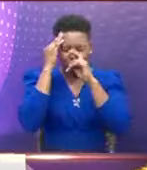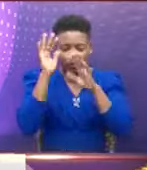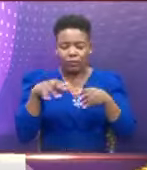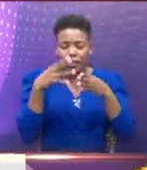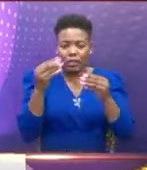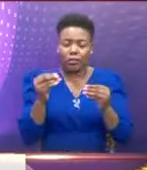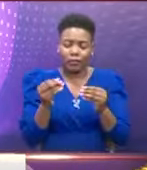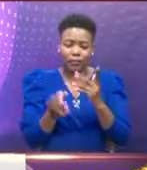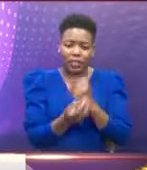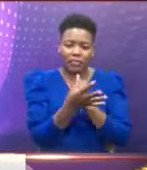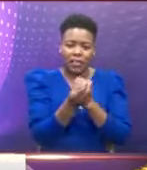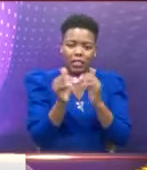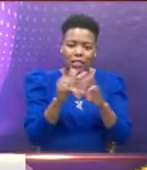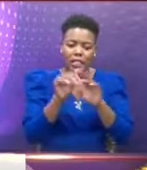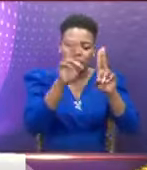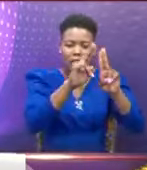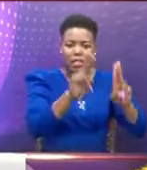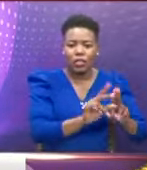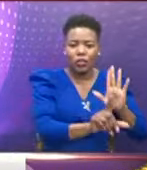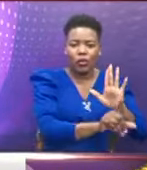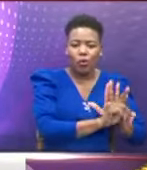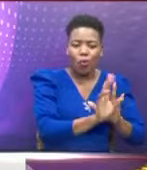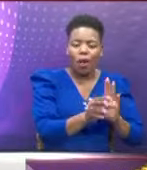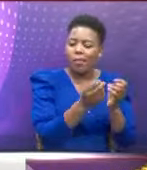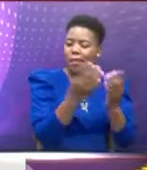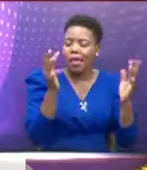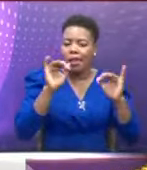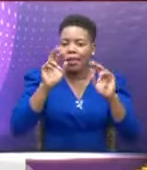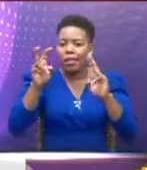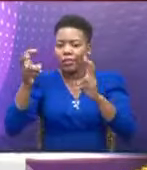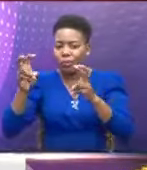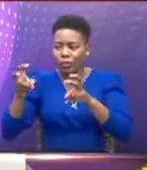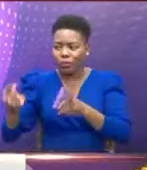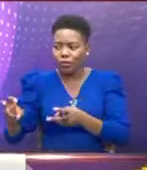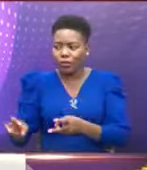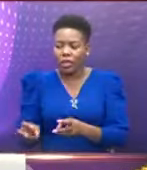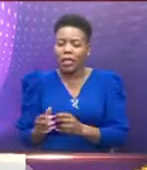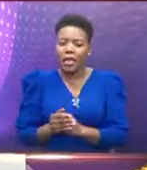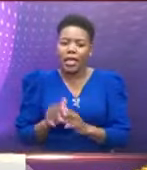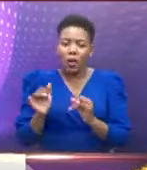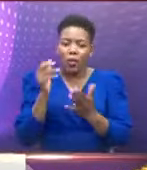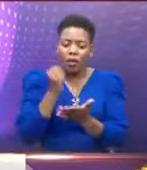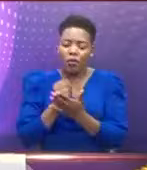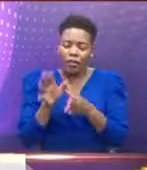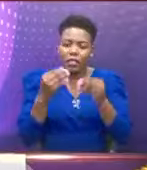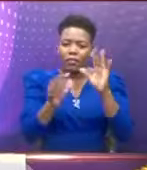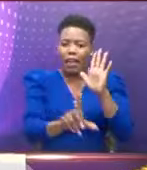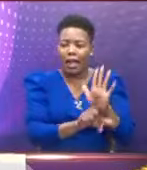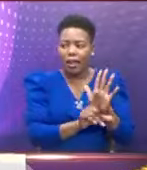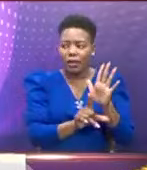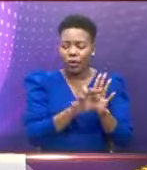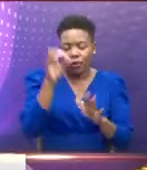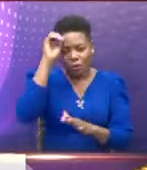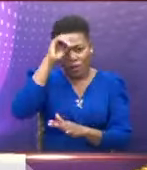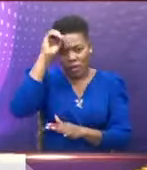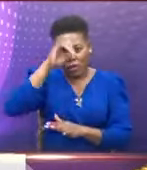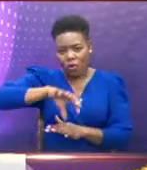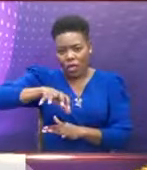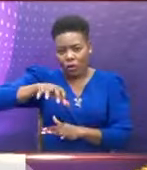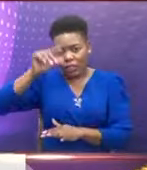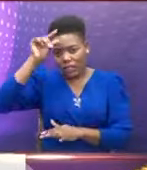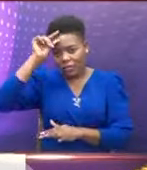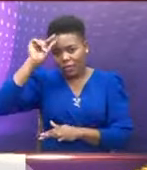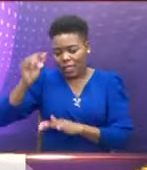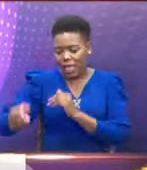international law. In fact, the office gives advisory, legal advisory opinions even to the county